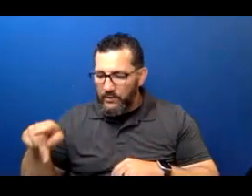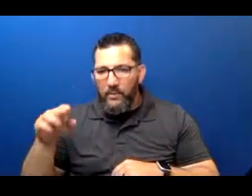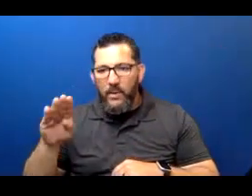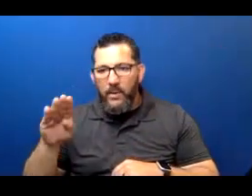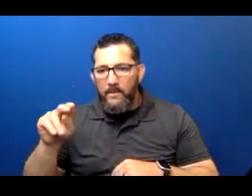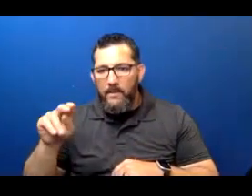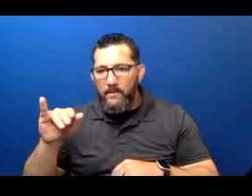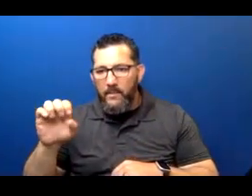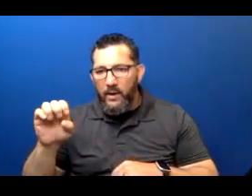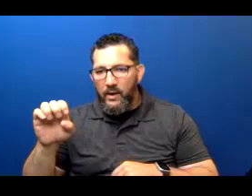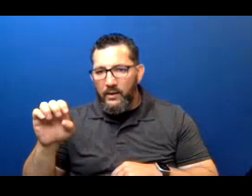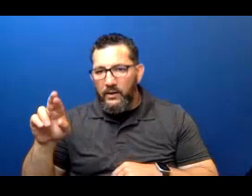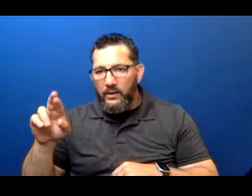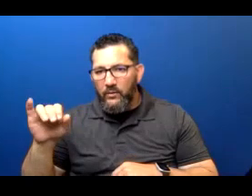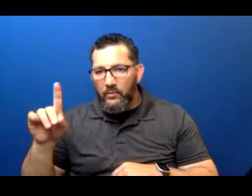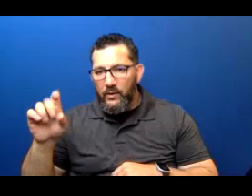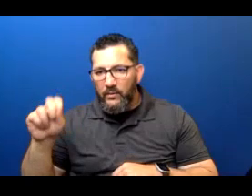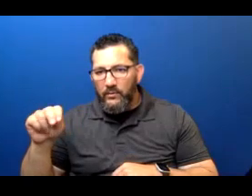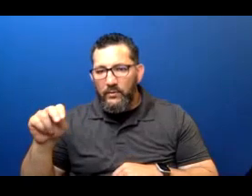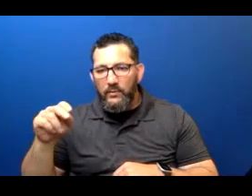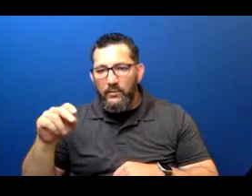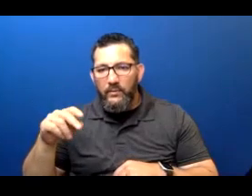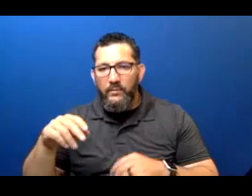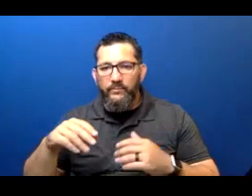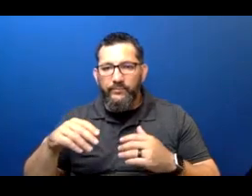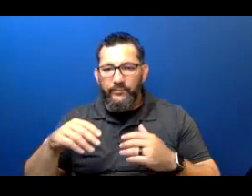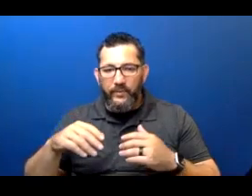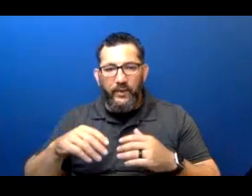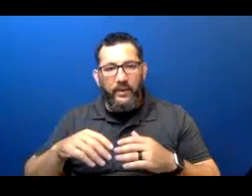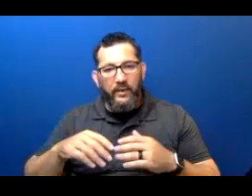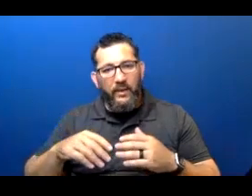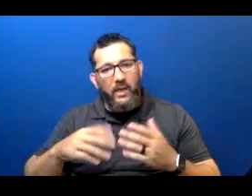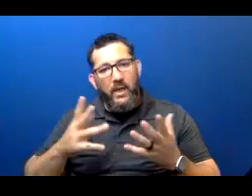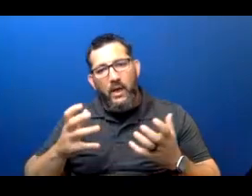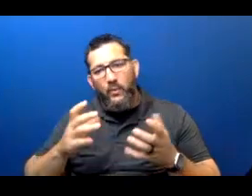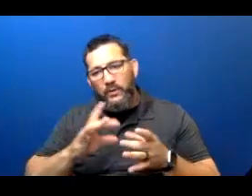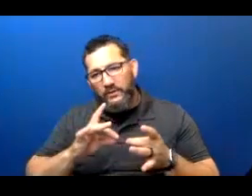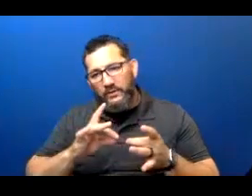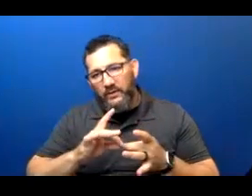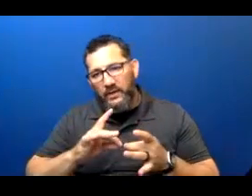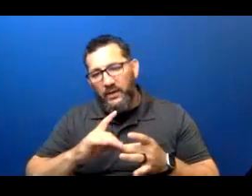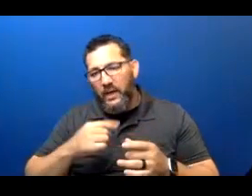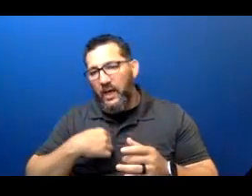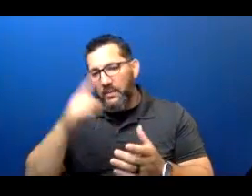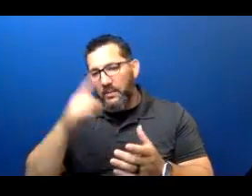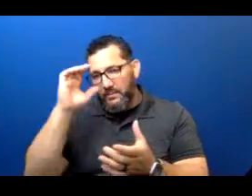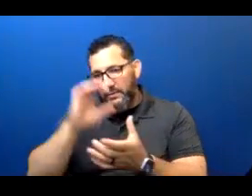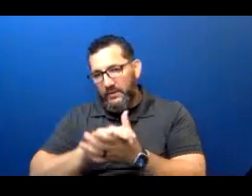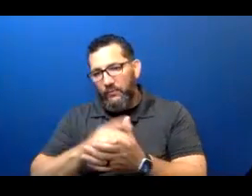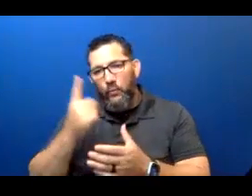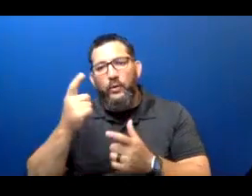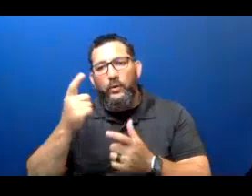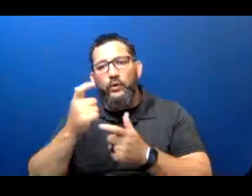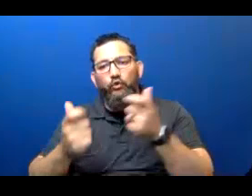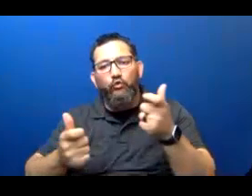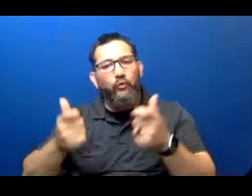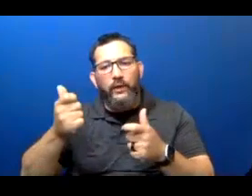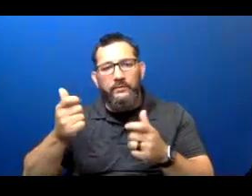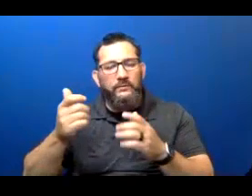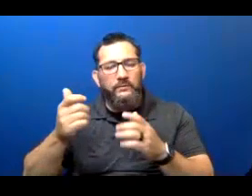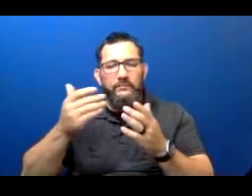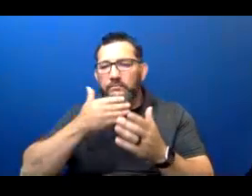Thank you, Chair. Bishop Bonnie Radden, for the record, I just want to publicly say that I believe that one of the greatest things that we have is a great